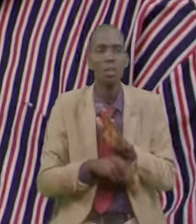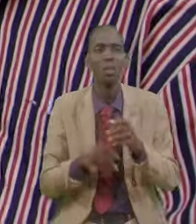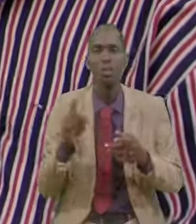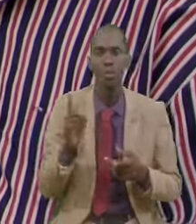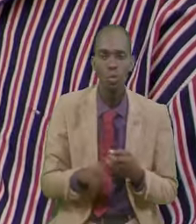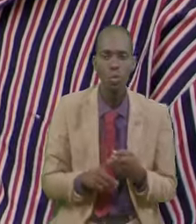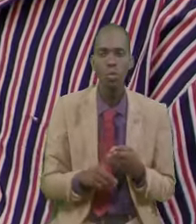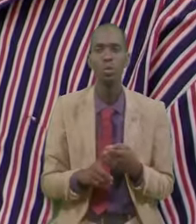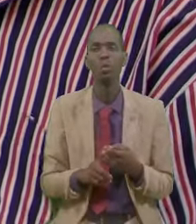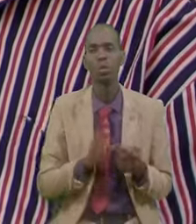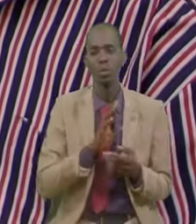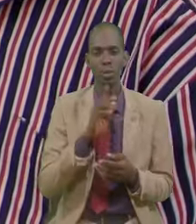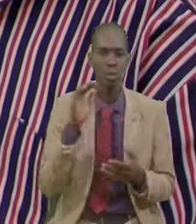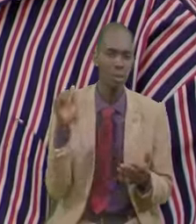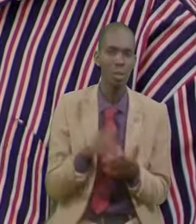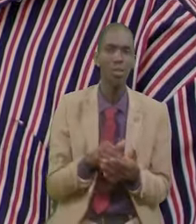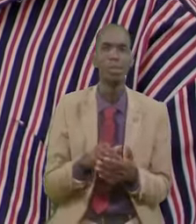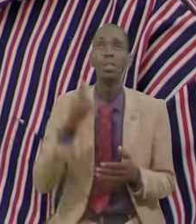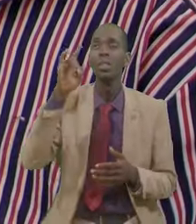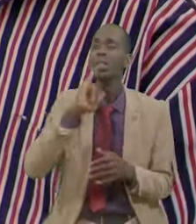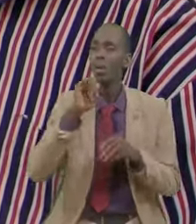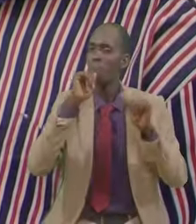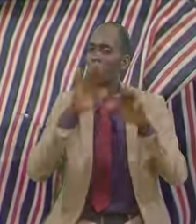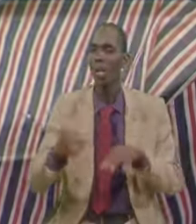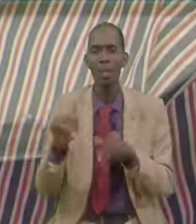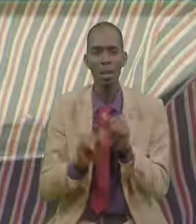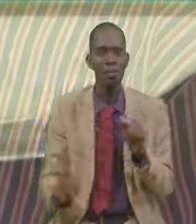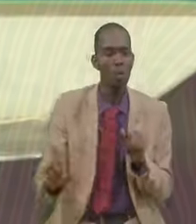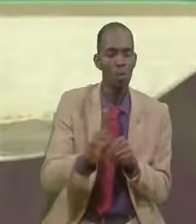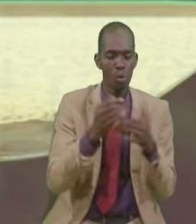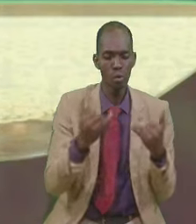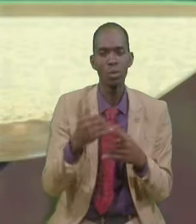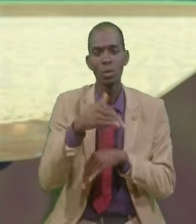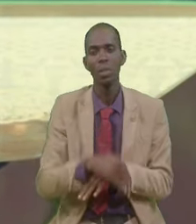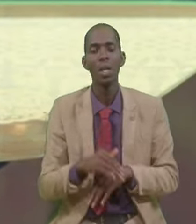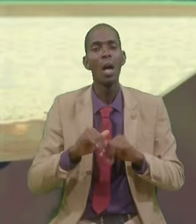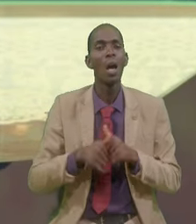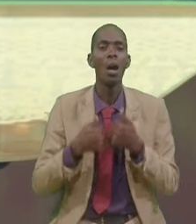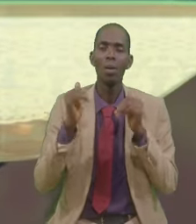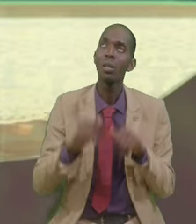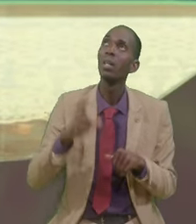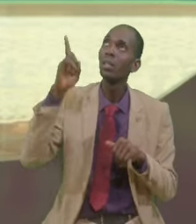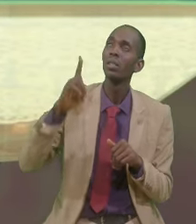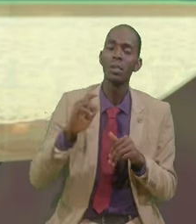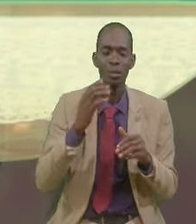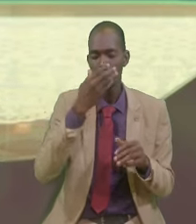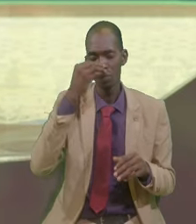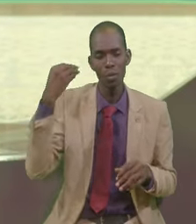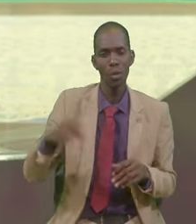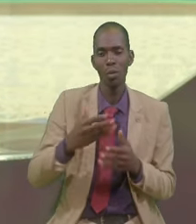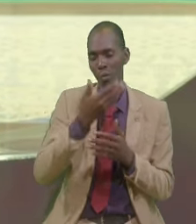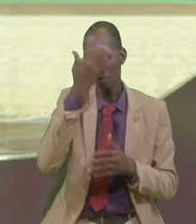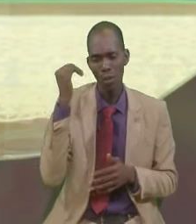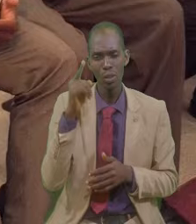unto. He's blessing everybody tonight. How can he pass you by? He's saving all sinners